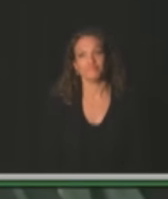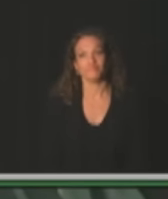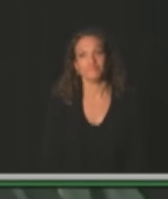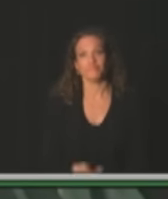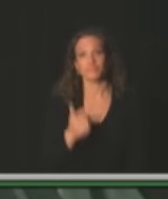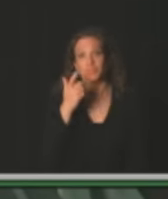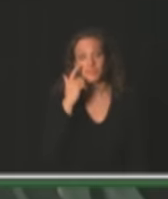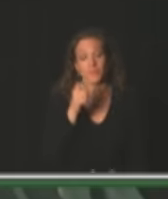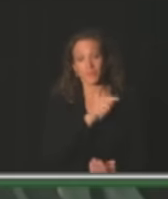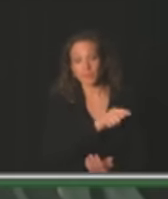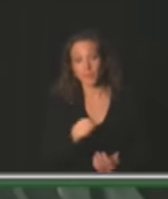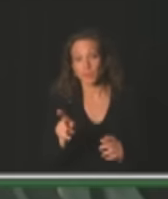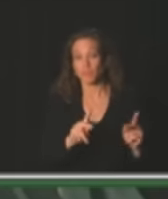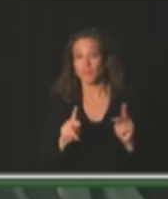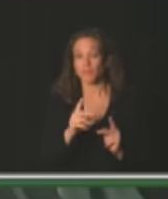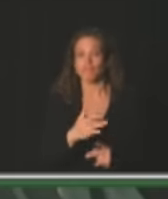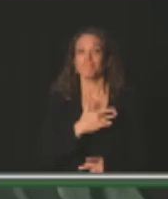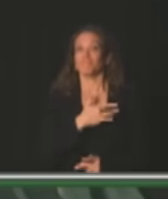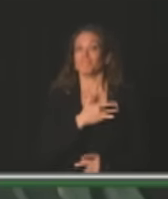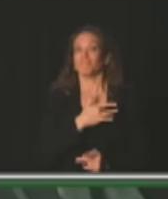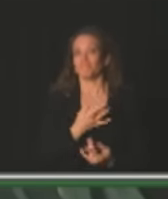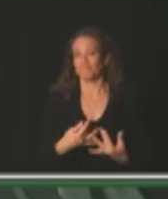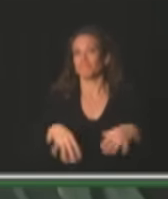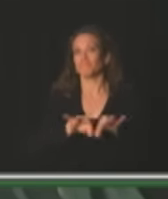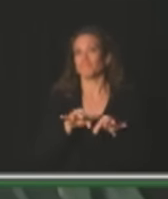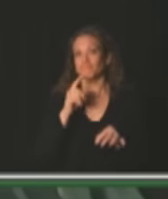because they are so important to us.